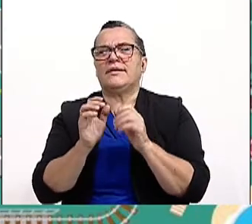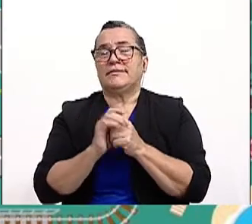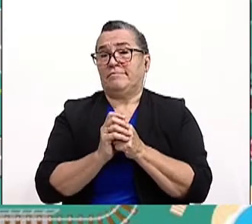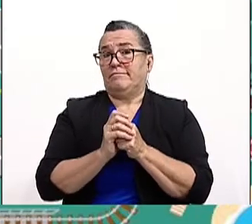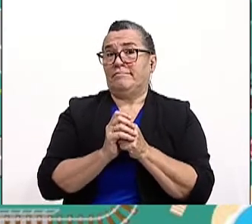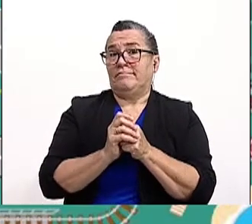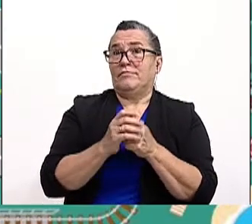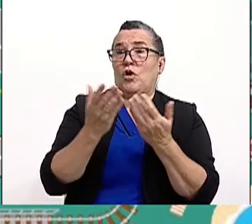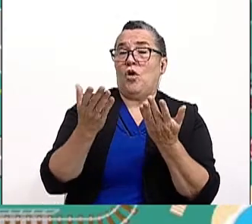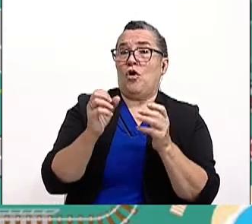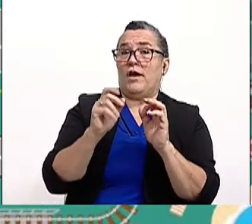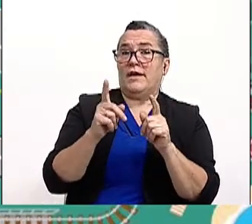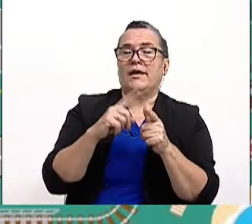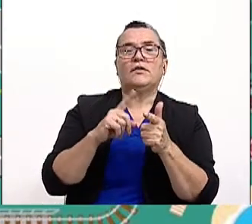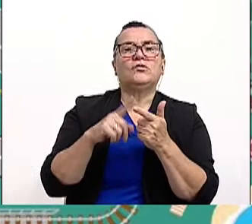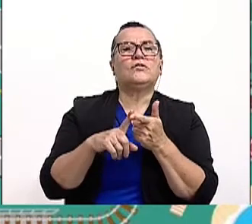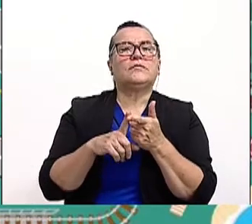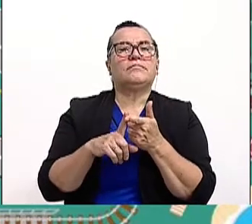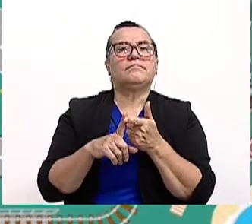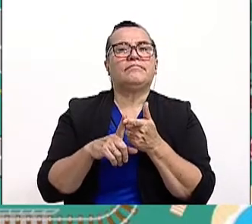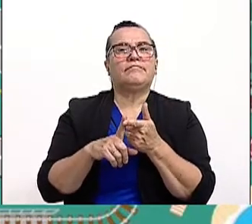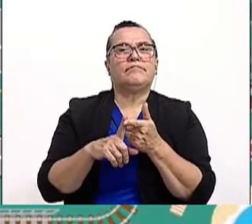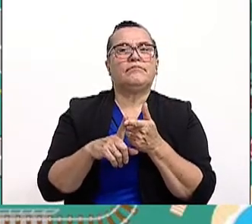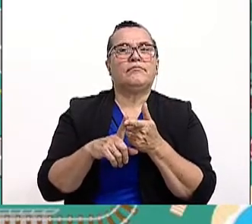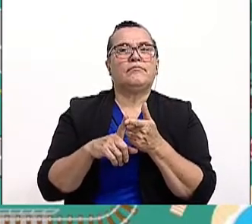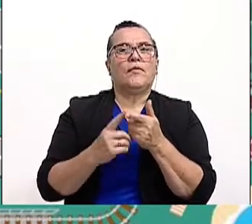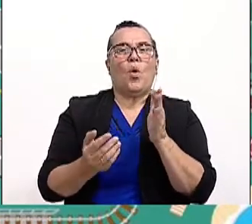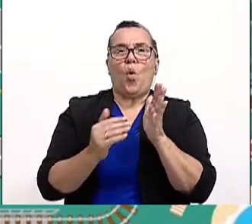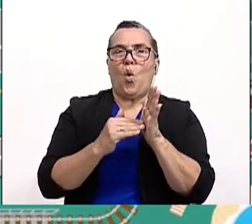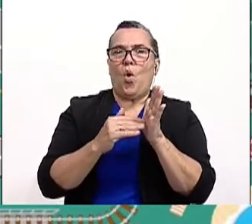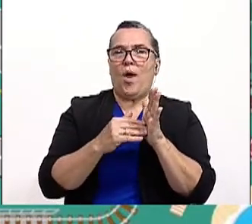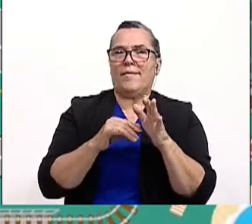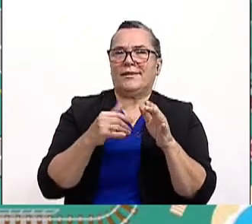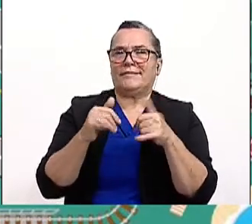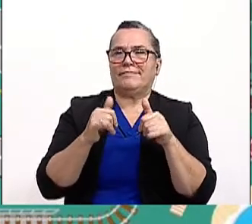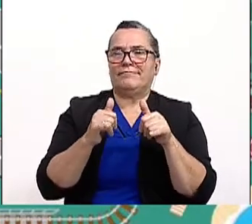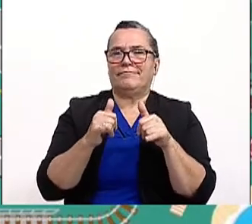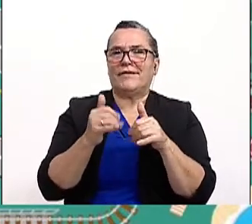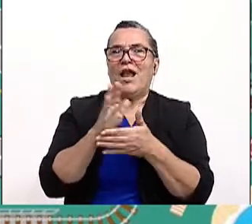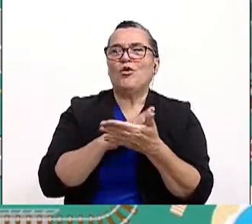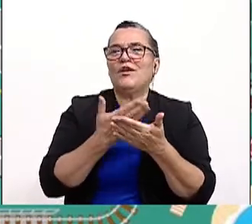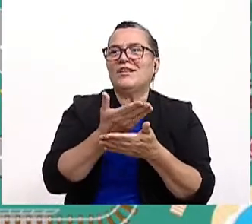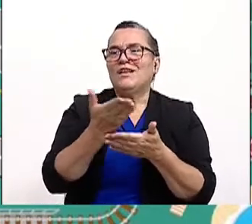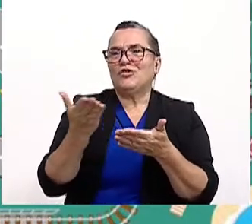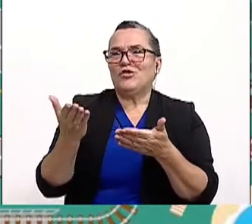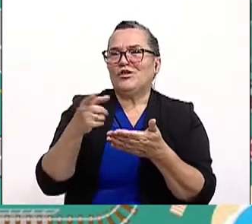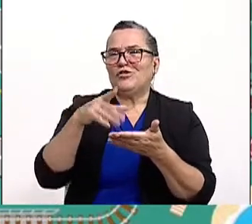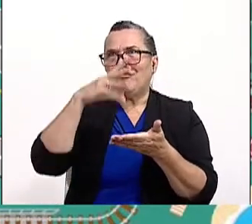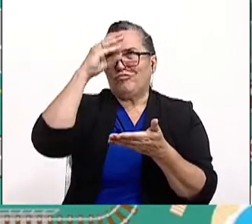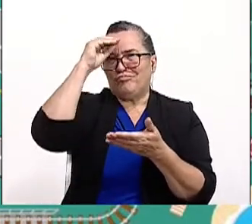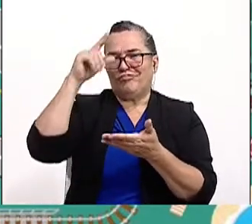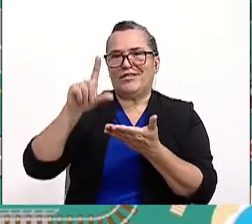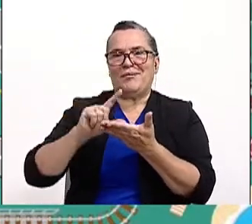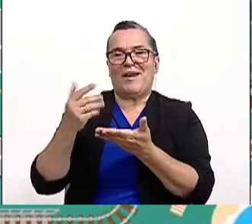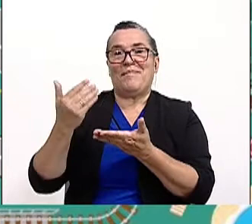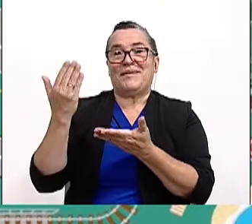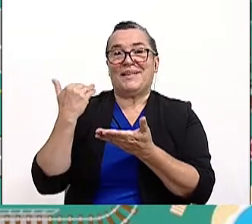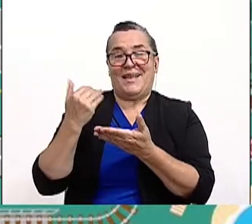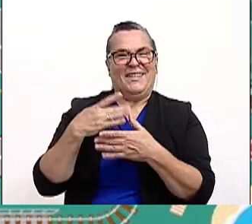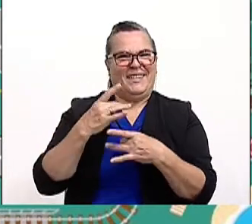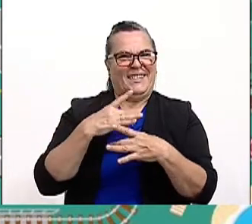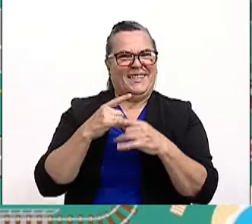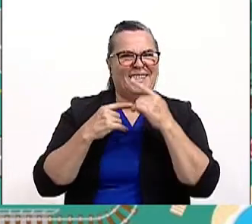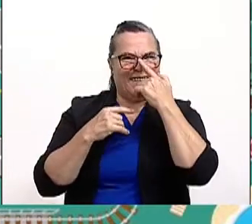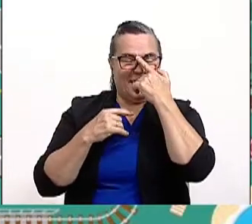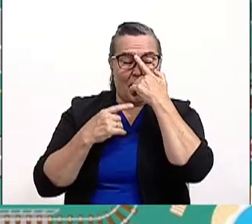Okay, very good. Let's play a game and remember some of the themes you learned last week. Interesting,